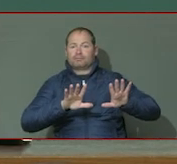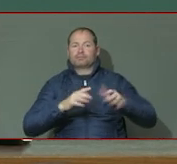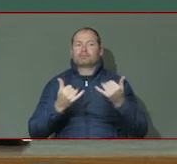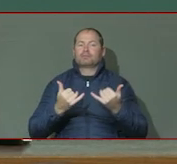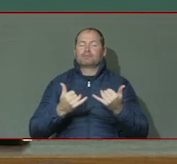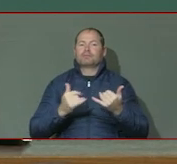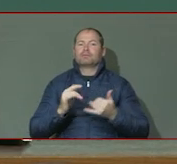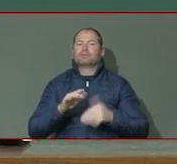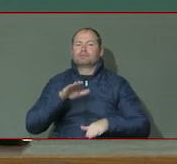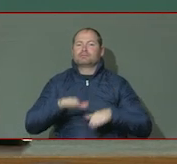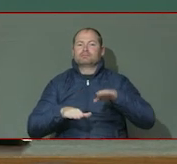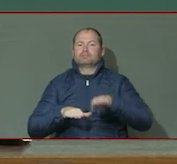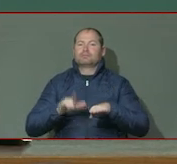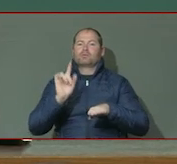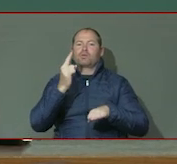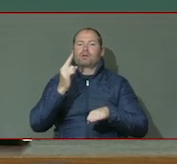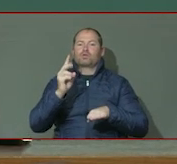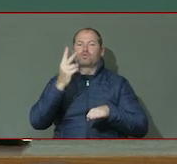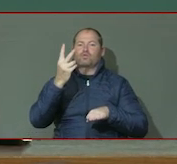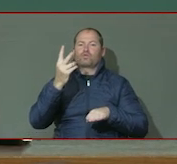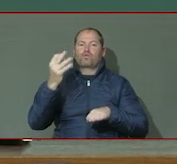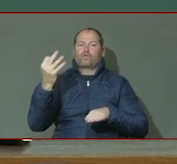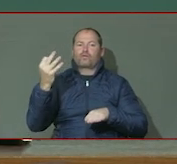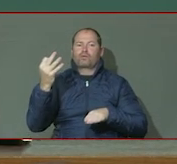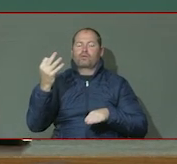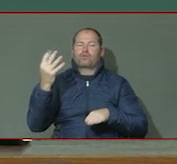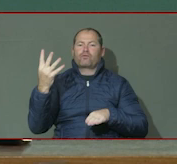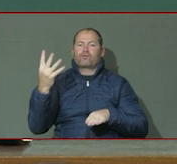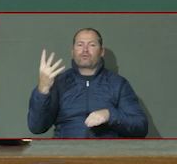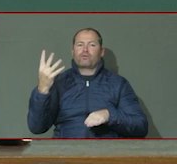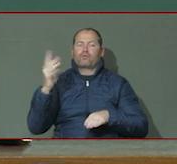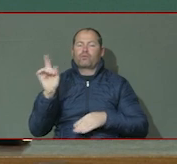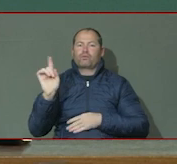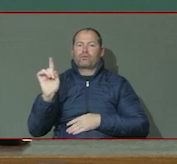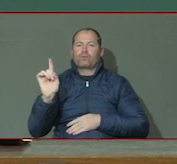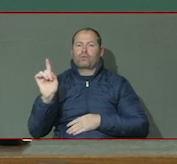step 1, 2, 3, 4 was the